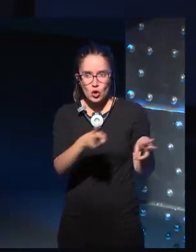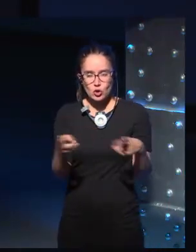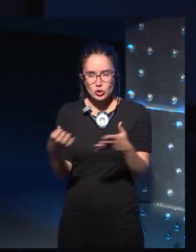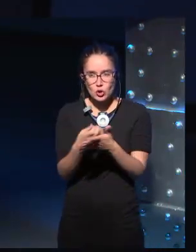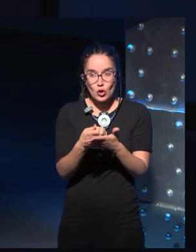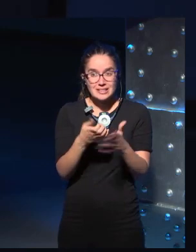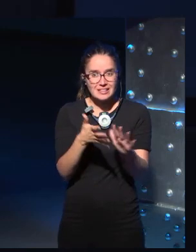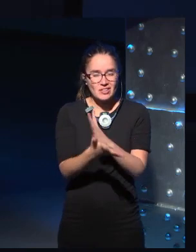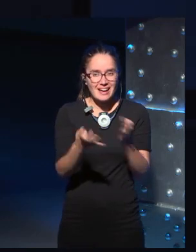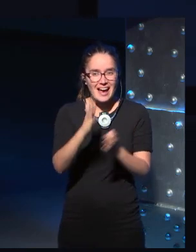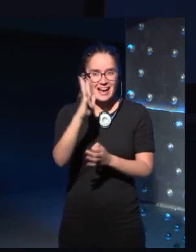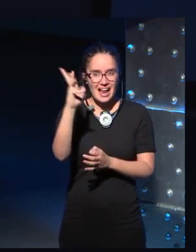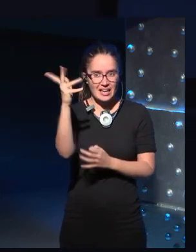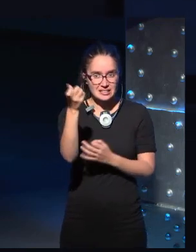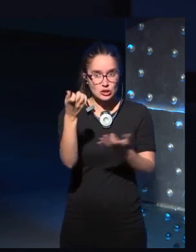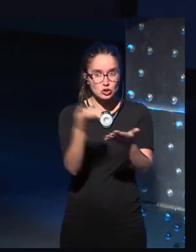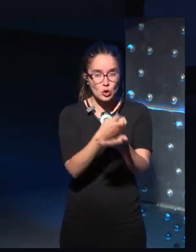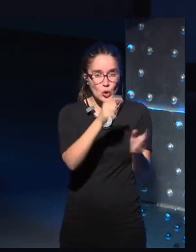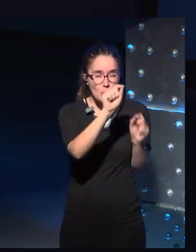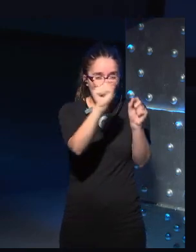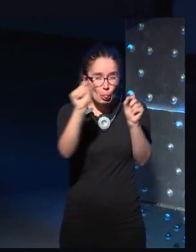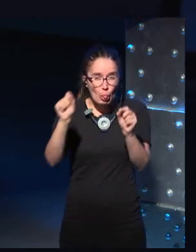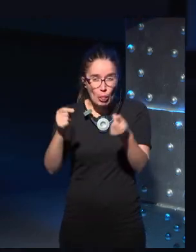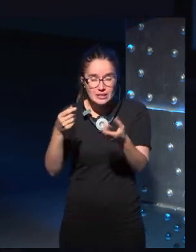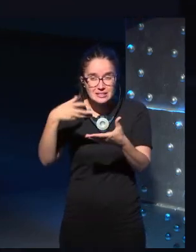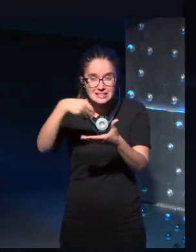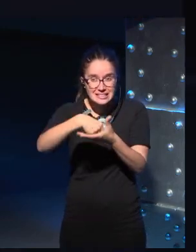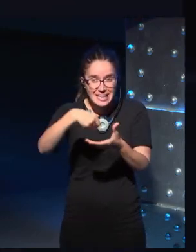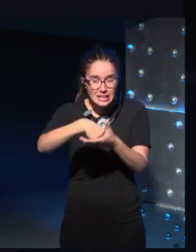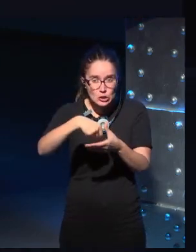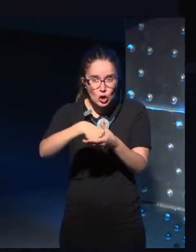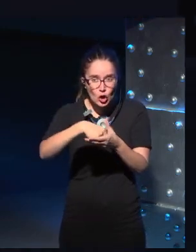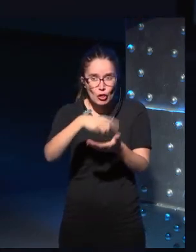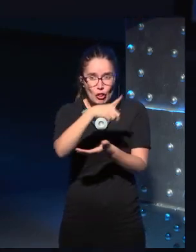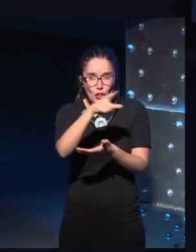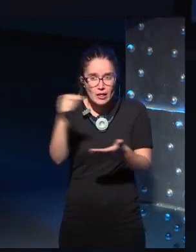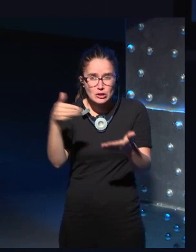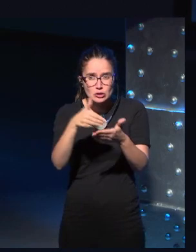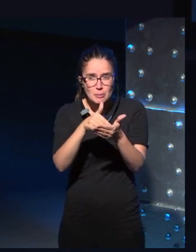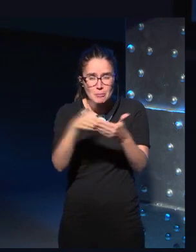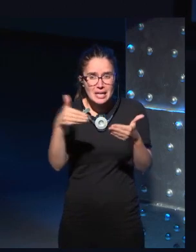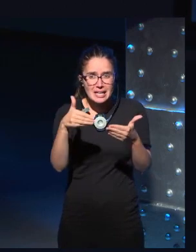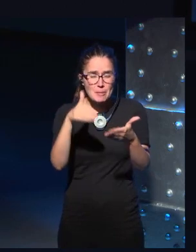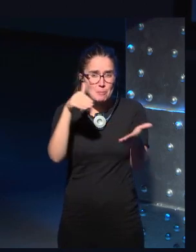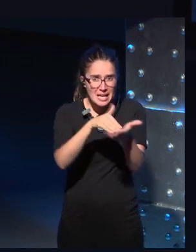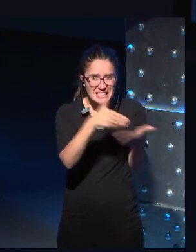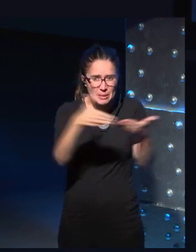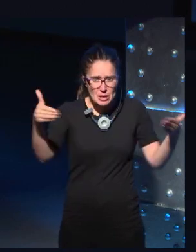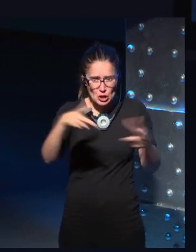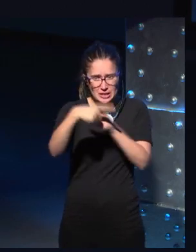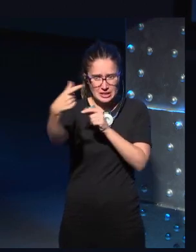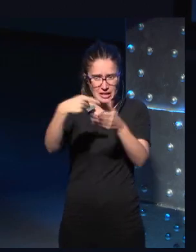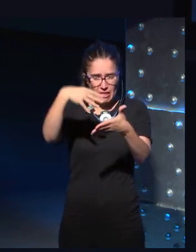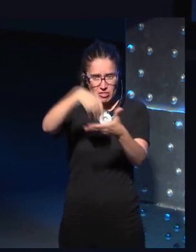dot contains hundreds of billions of stars.